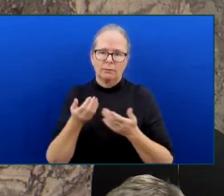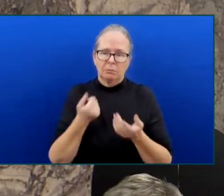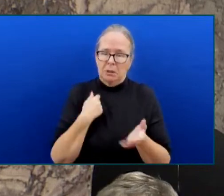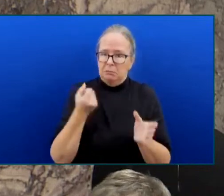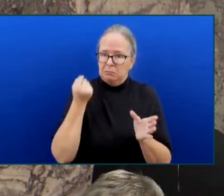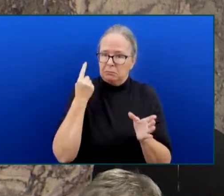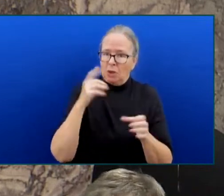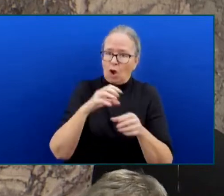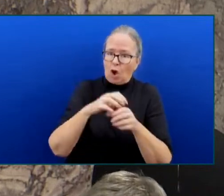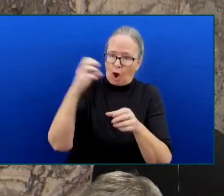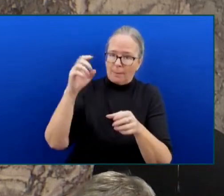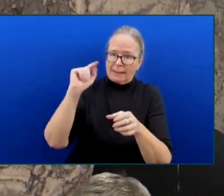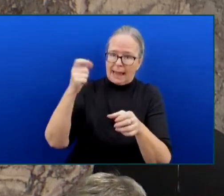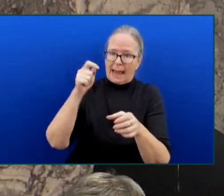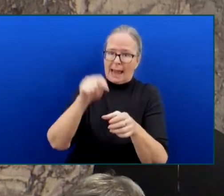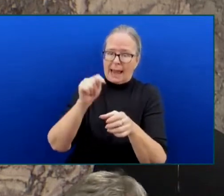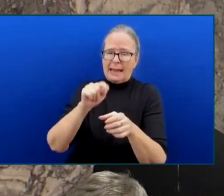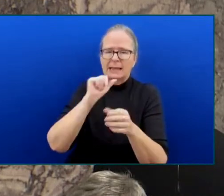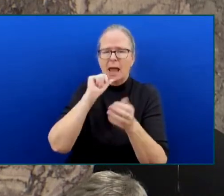now.